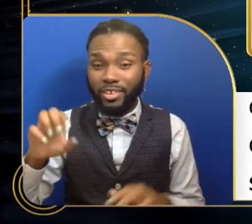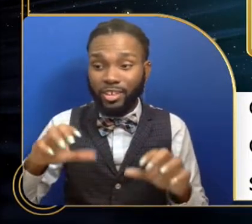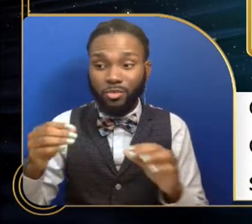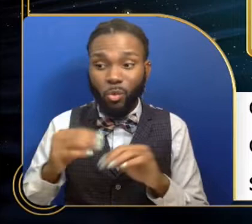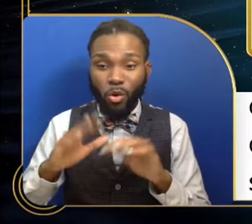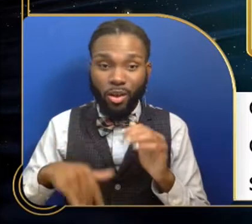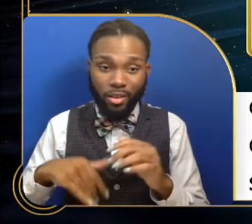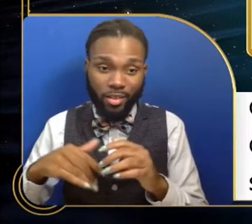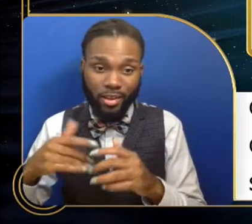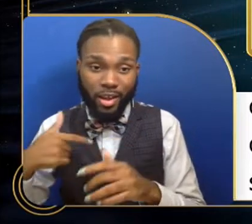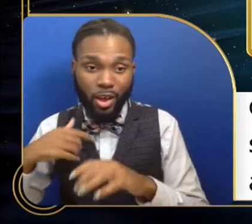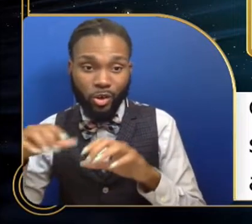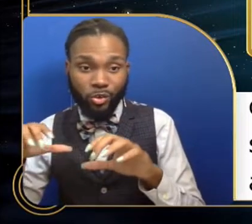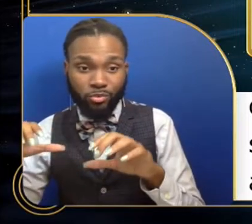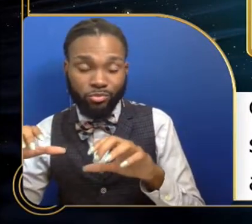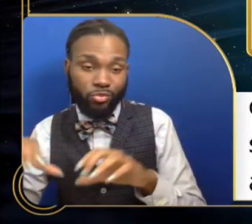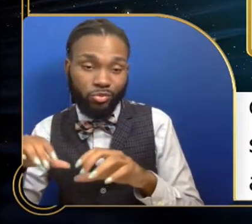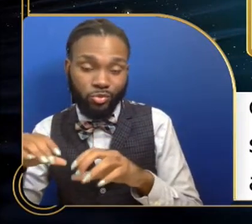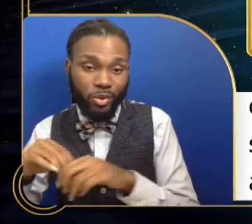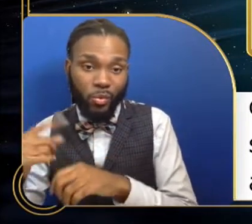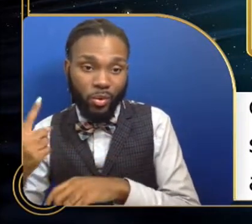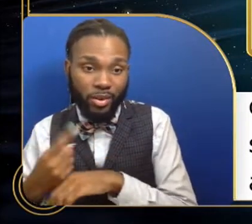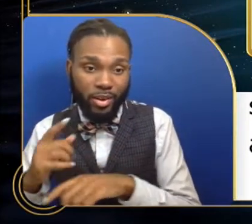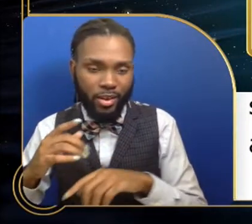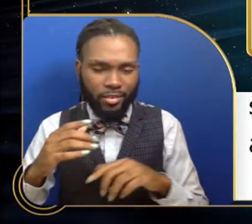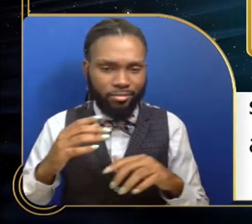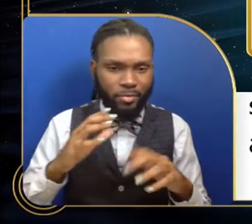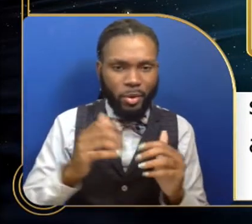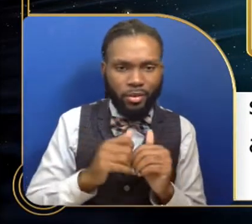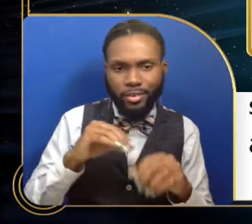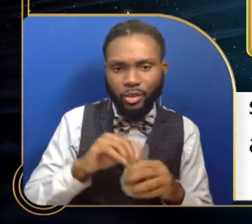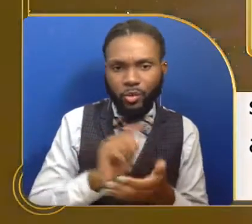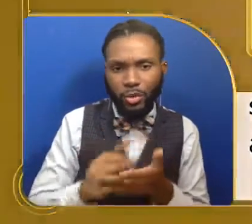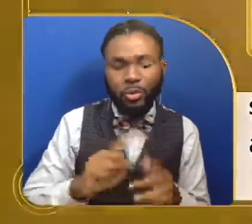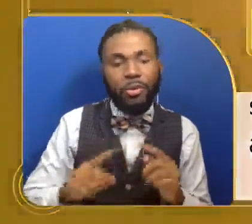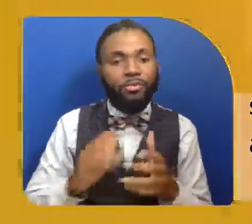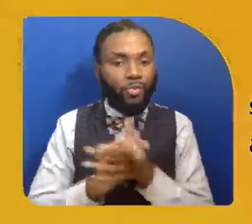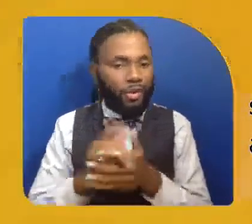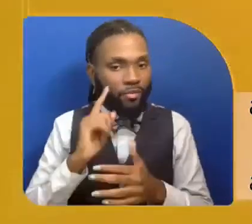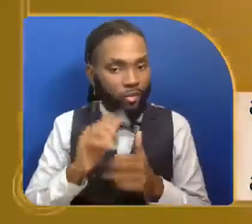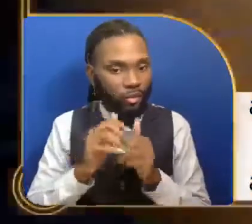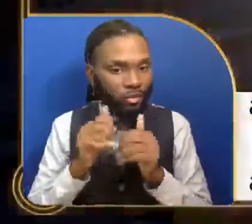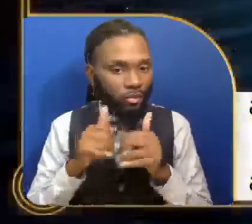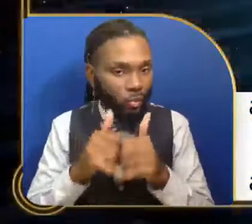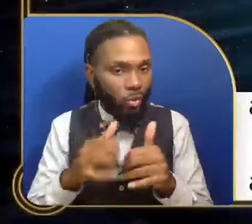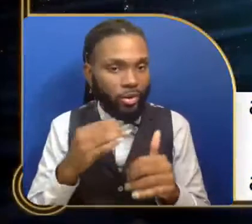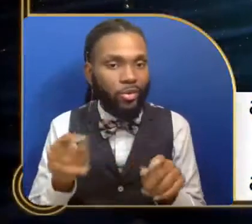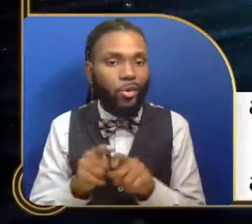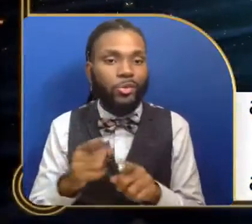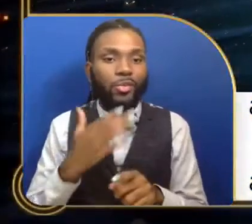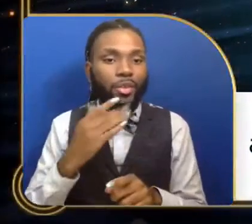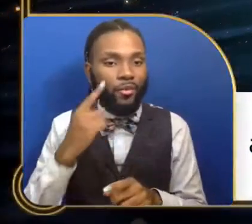on receiving the Bazelon Center's Emerging Advocate Award, and thank you for your work.